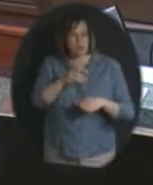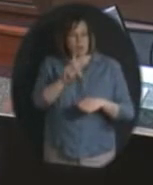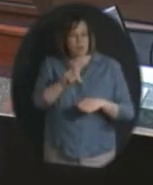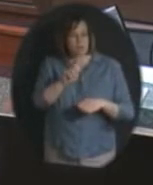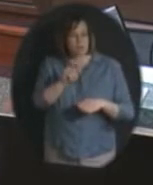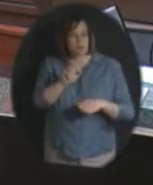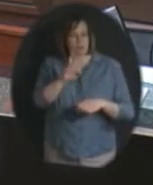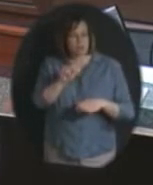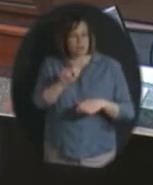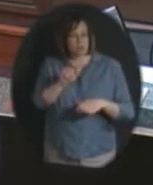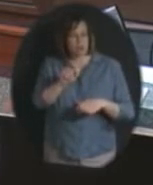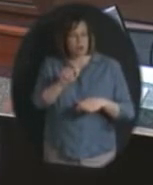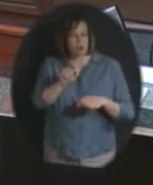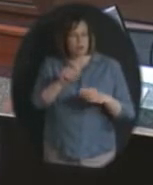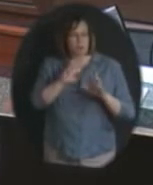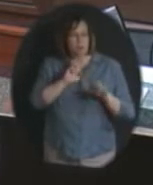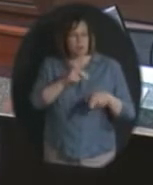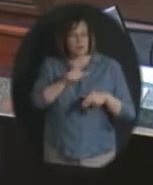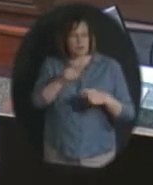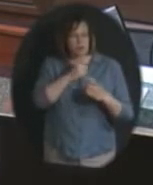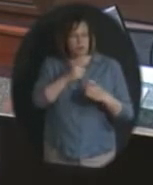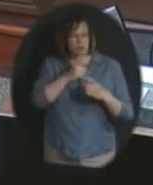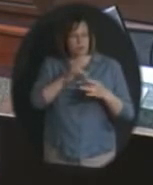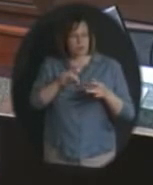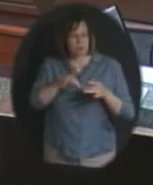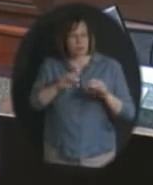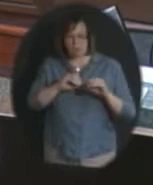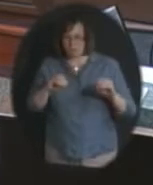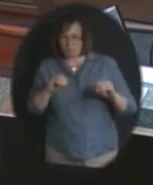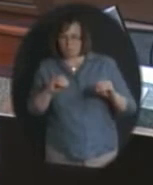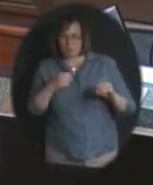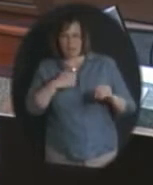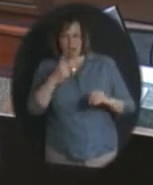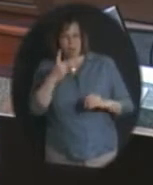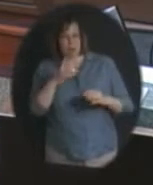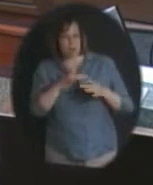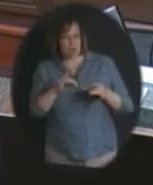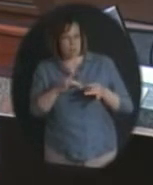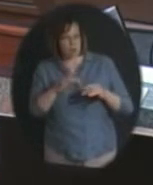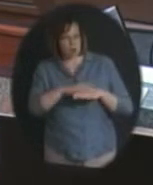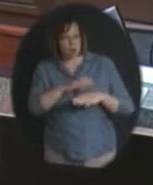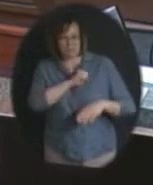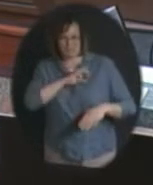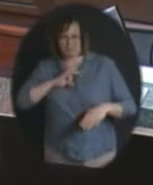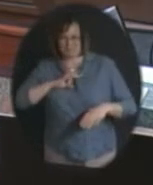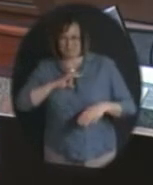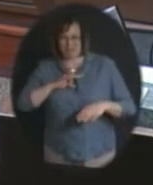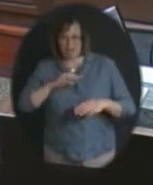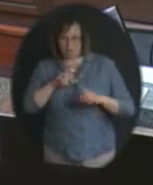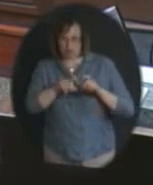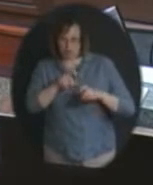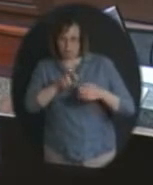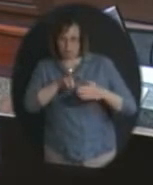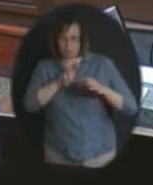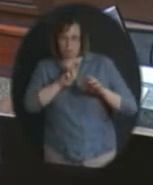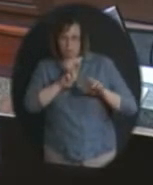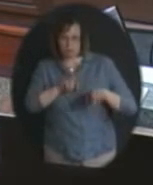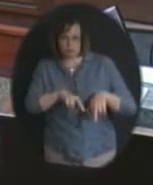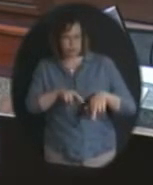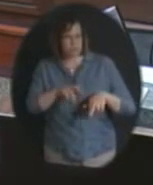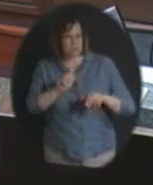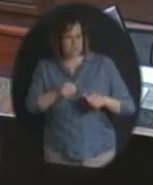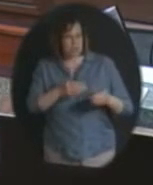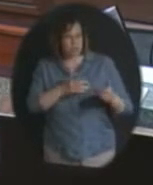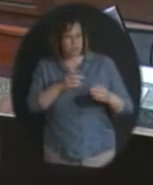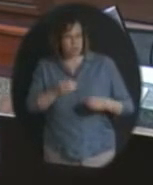report. Are there any comments or questions on those items? Madam President, I just had one comment on the staff survey results. Dr. Vanikowski, can